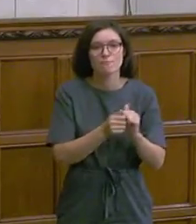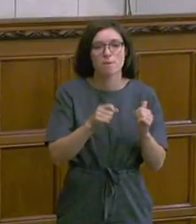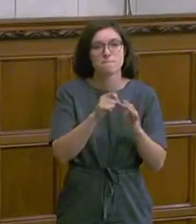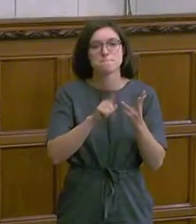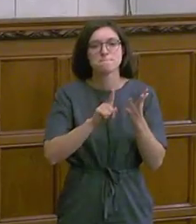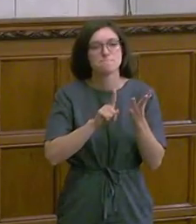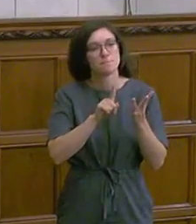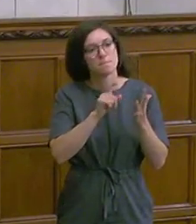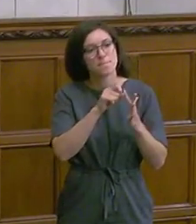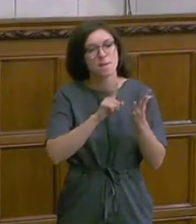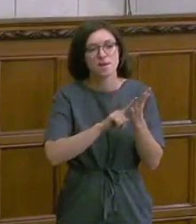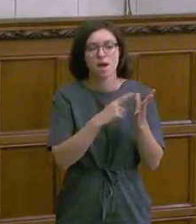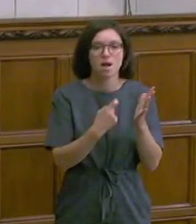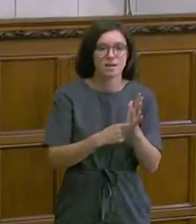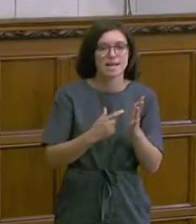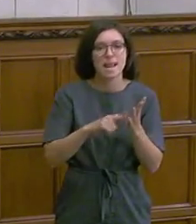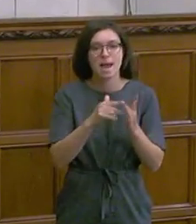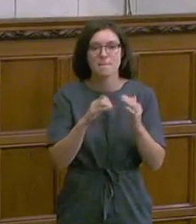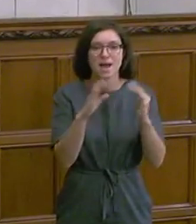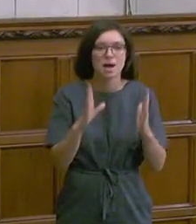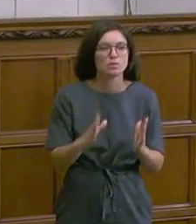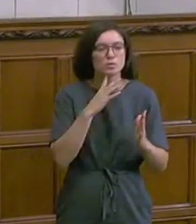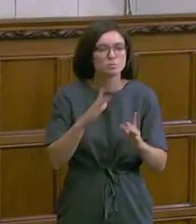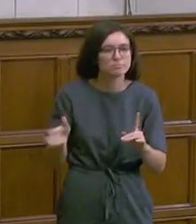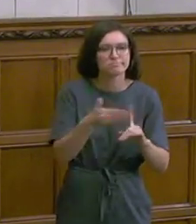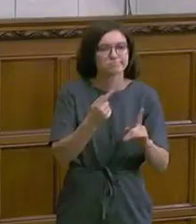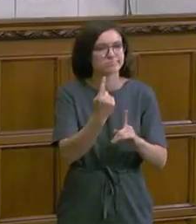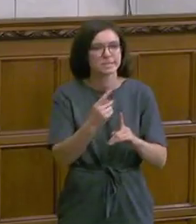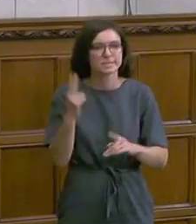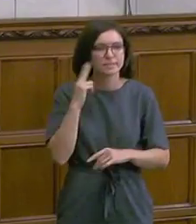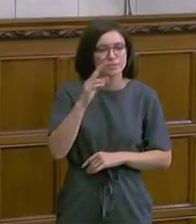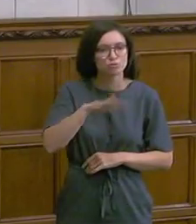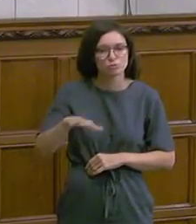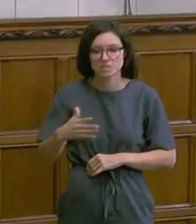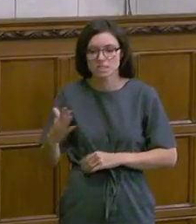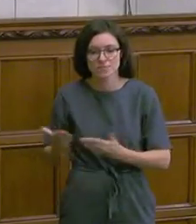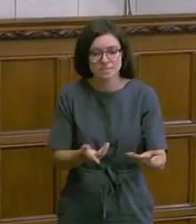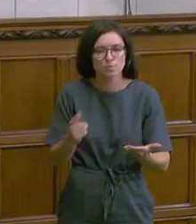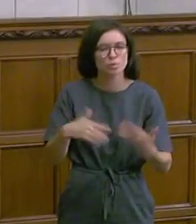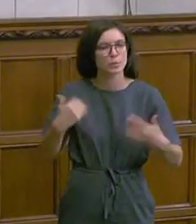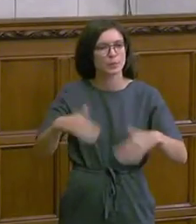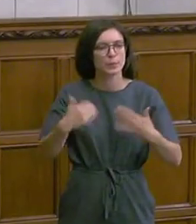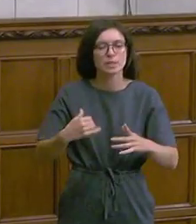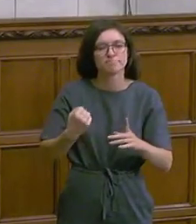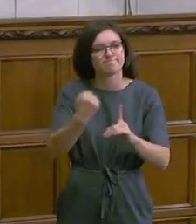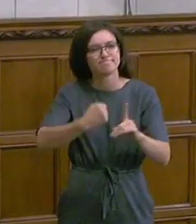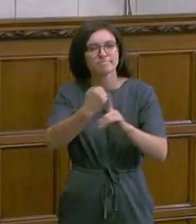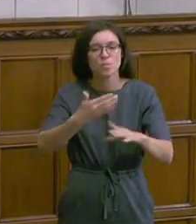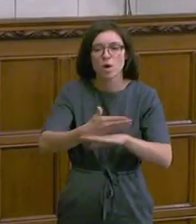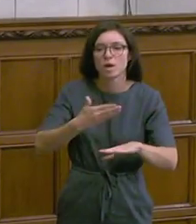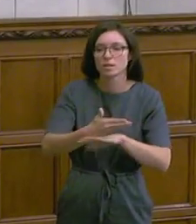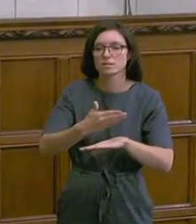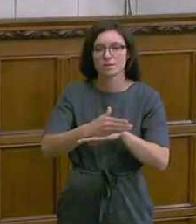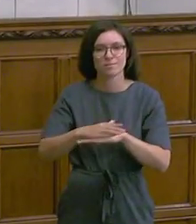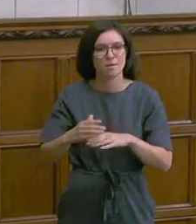important debate today on deaf children's services, but also his sterling work on chairing the APPG on deafness.